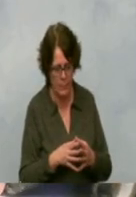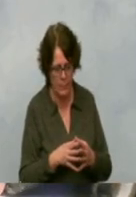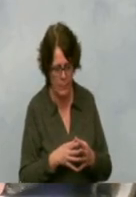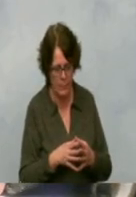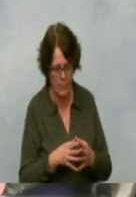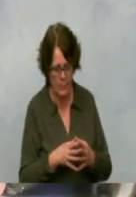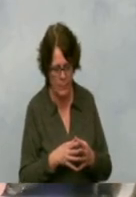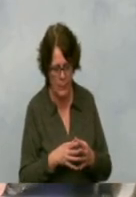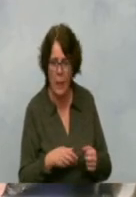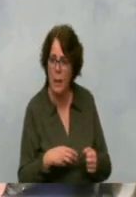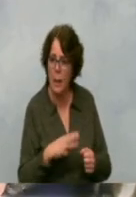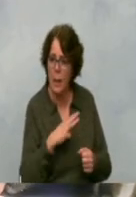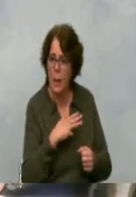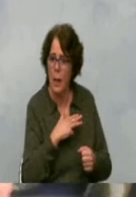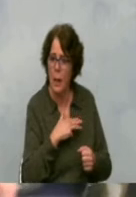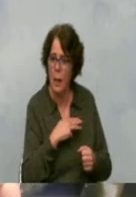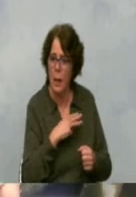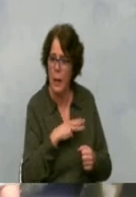Councillor Horsham.